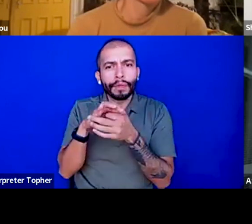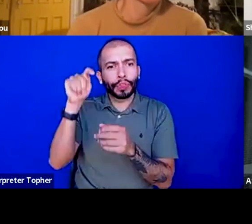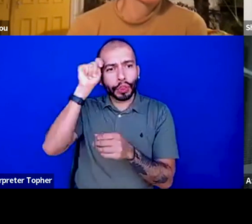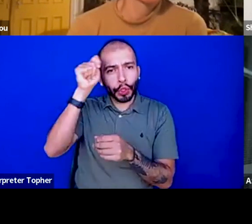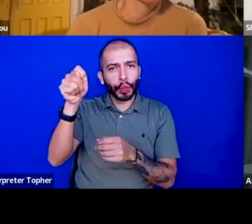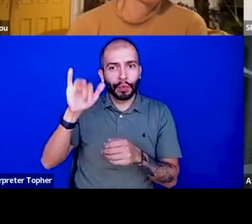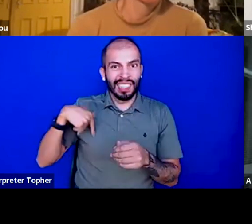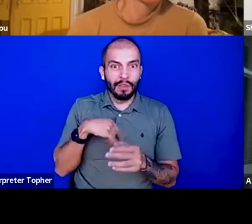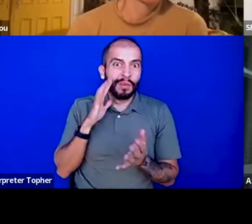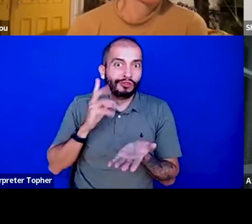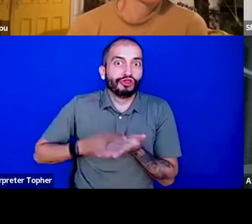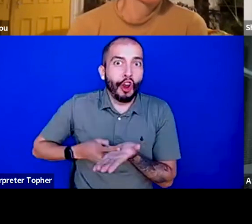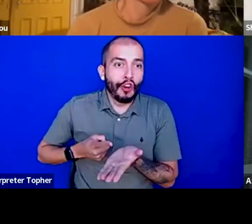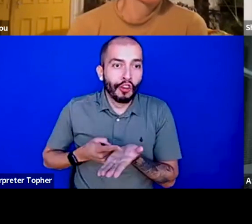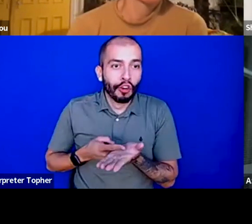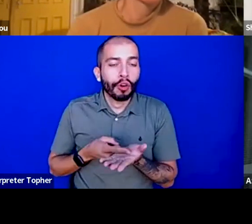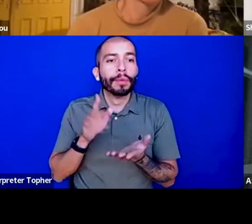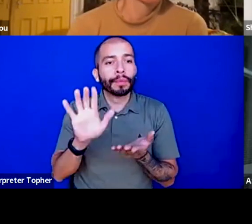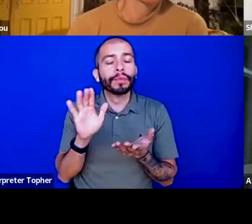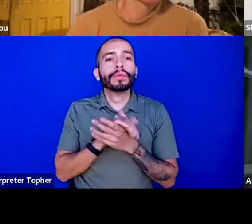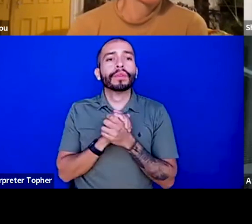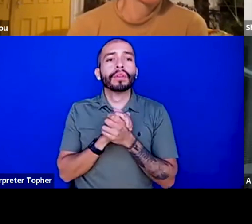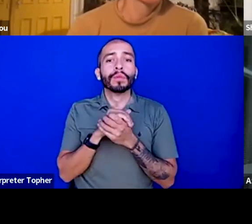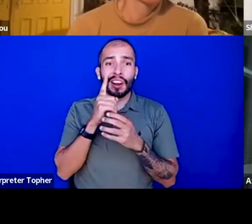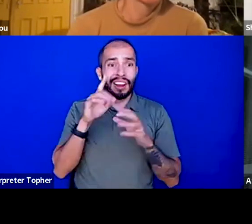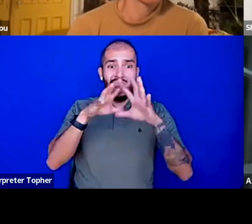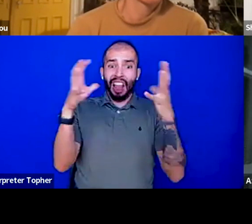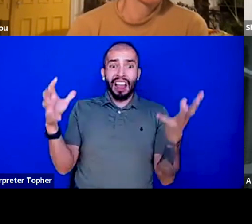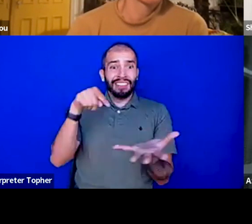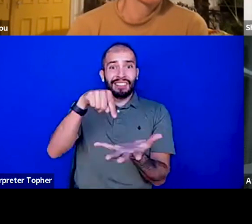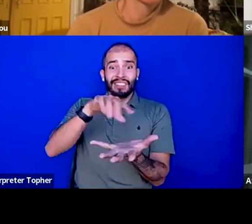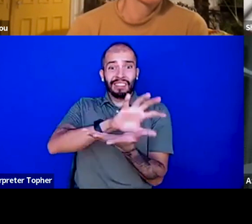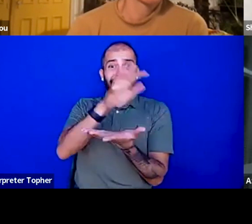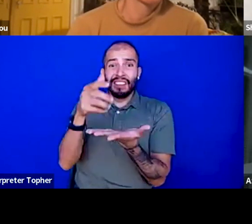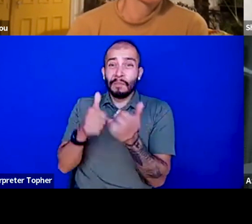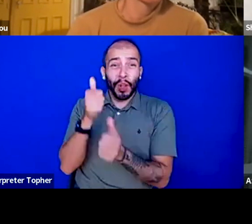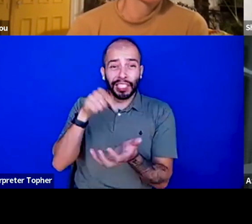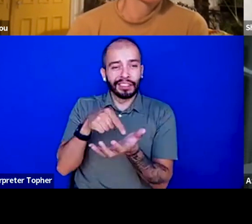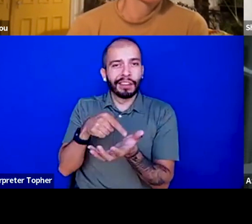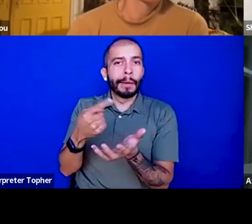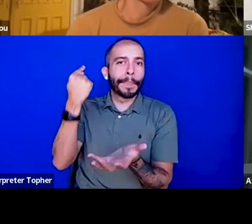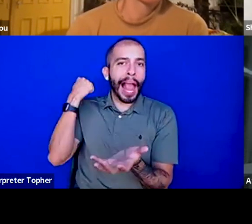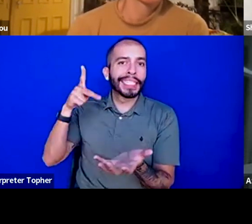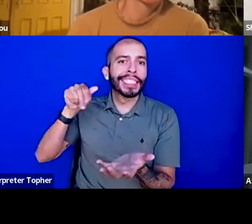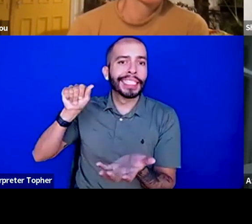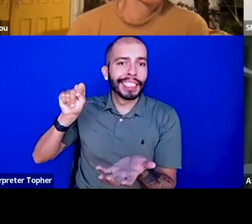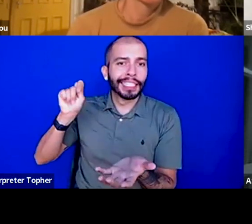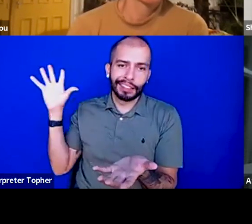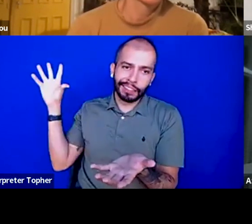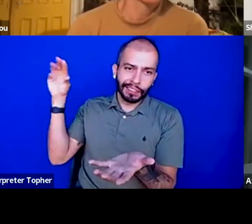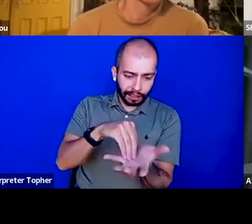A lot of this is from the past, but I get into eugenics is present. So bear with